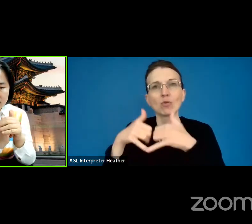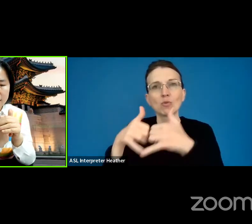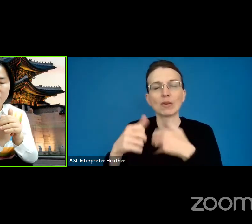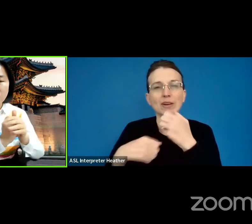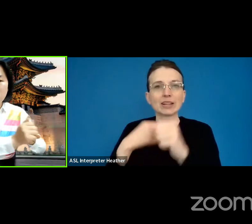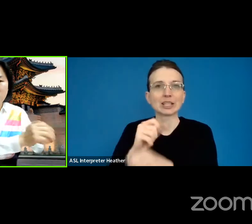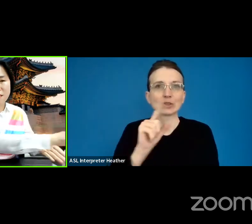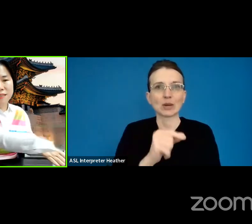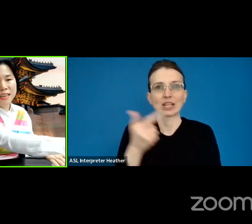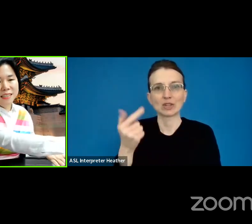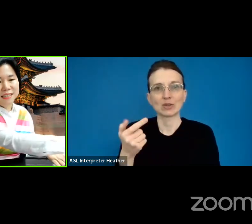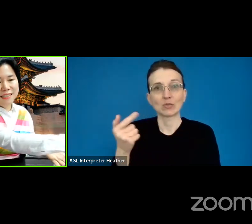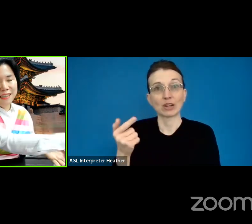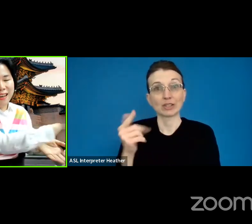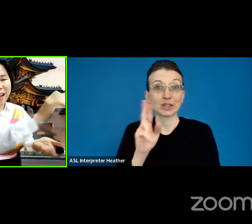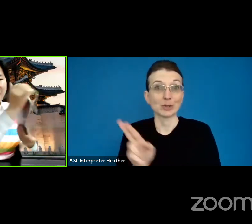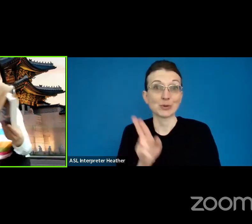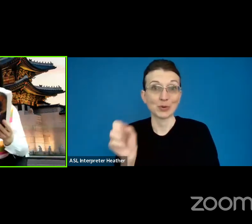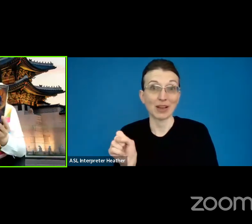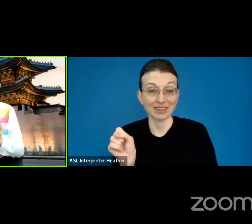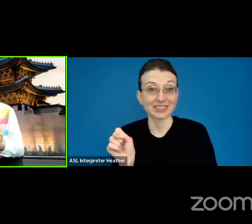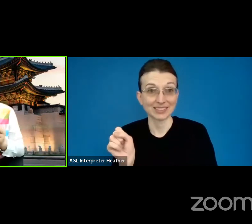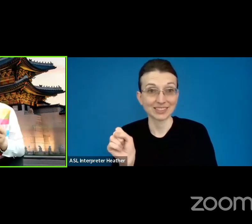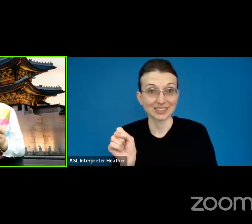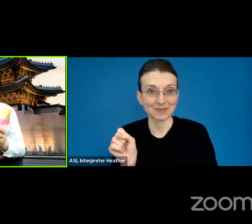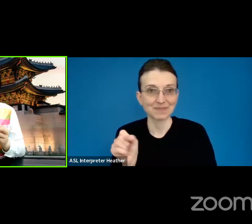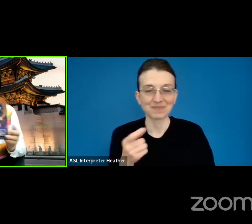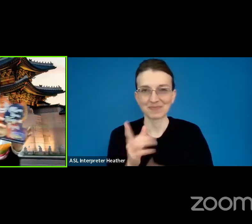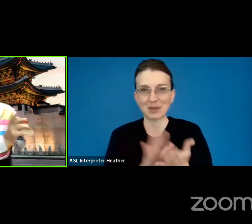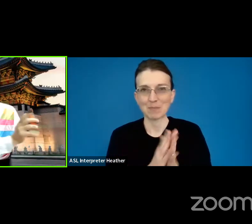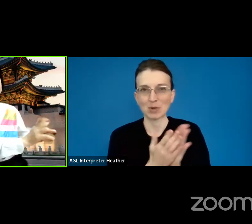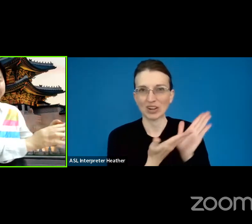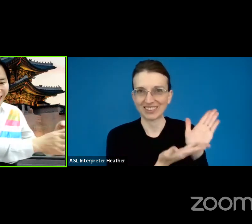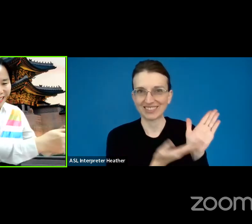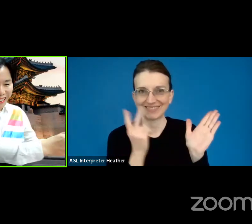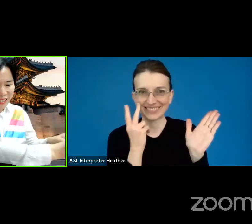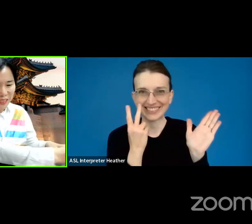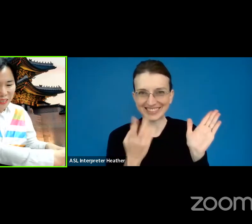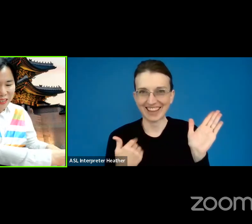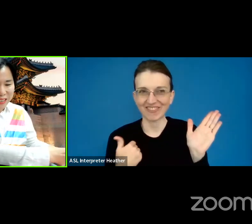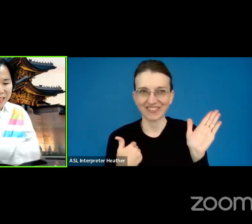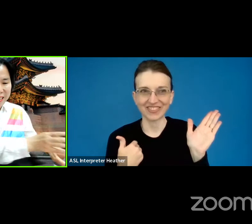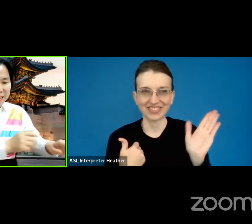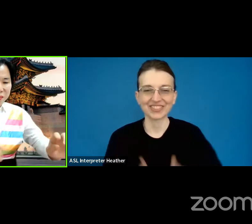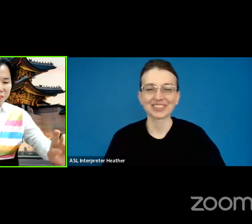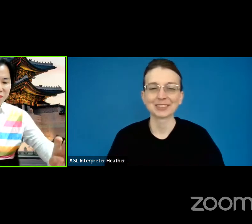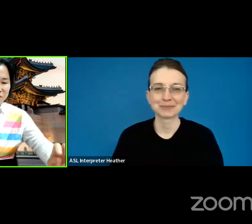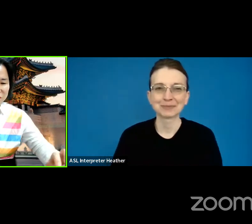2021 in the United States. I have the book.